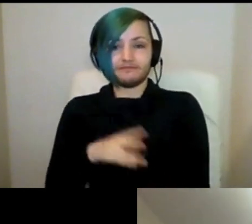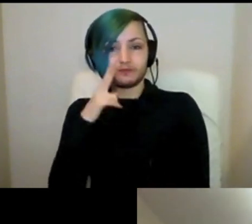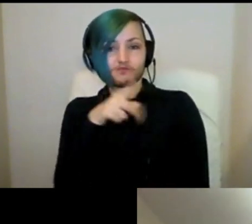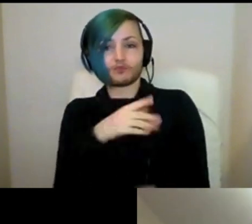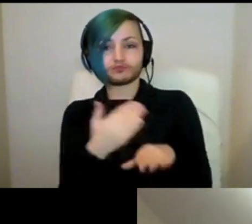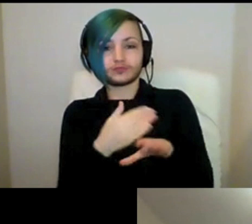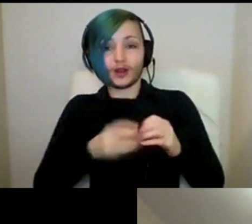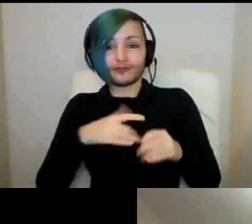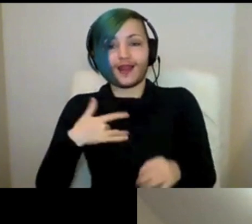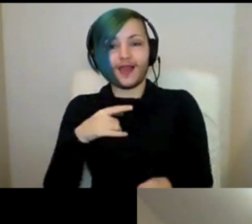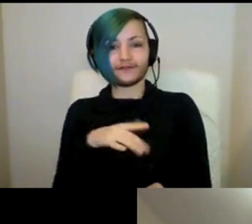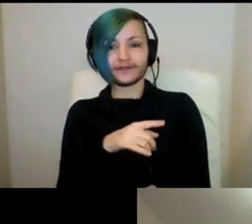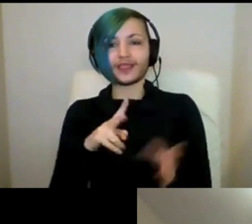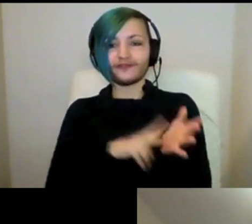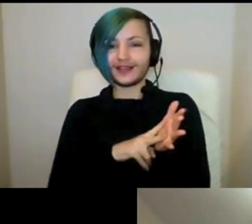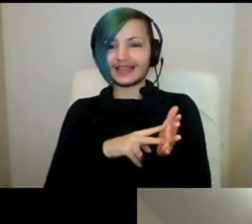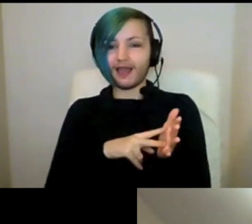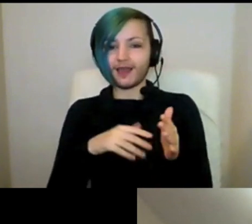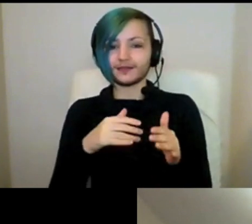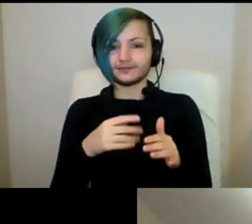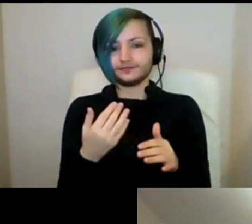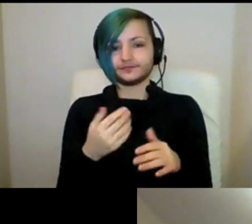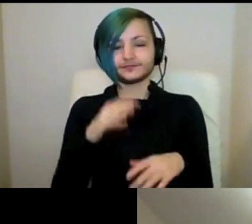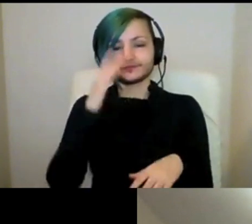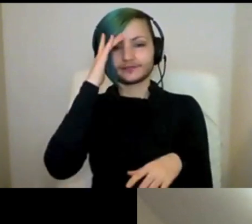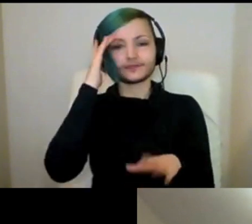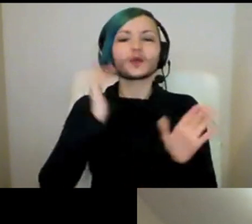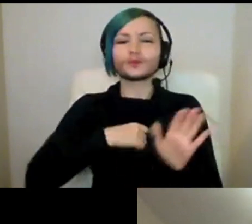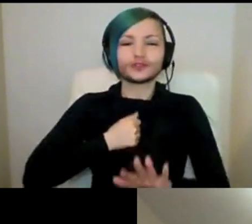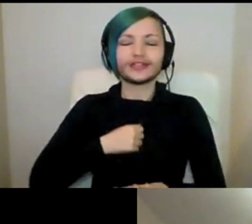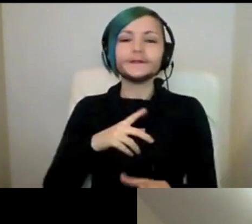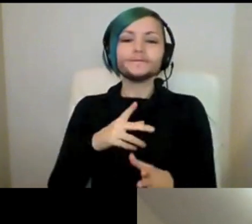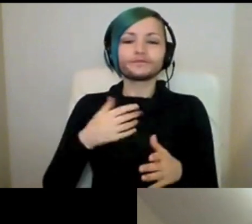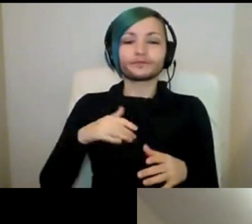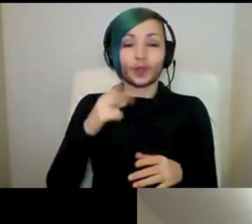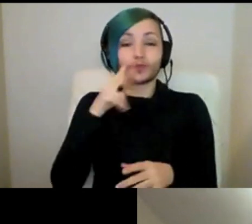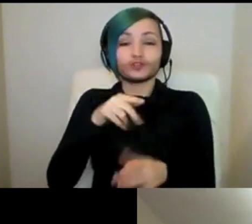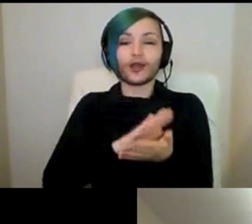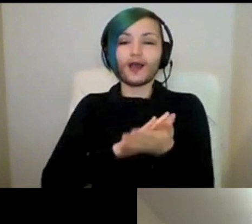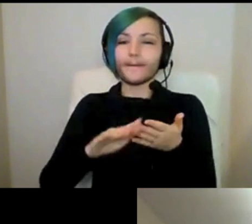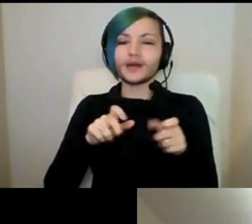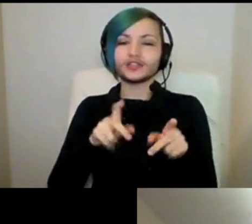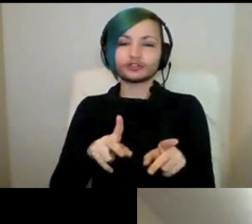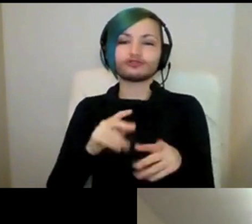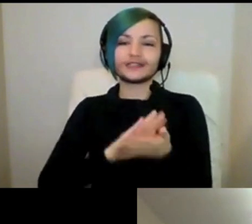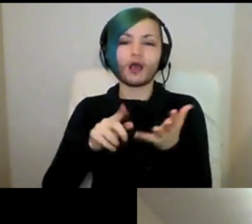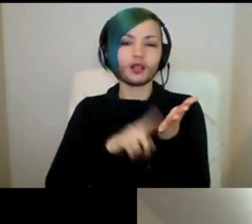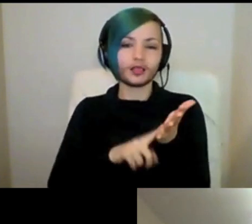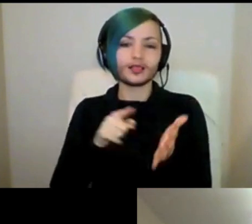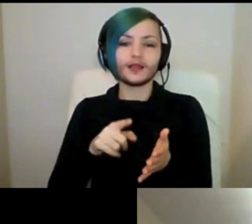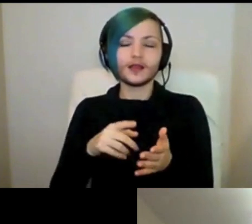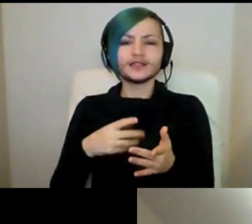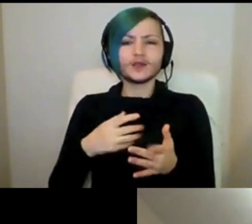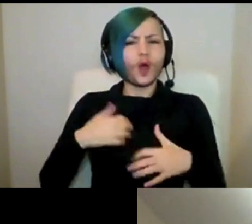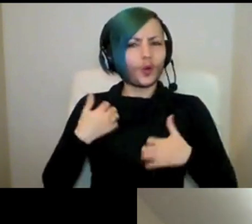live at that very exhibition in Humber Street, and it is just amazing to see not just how she works, but